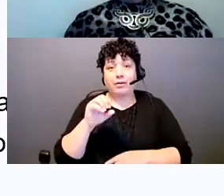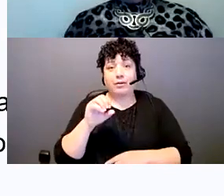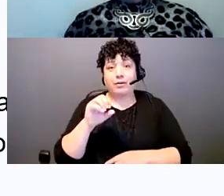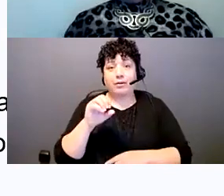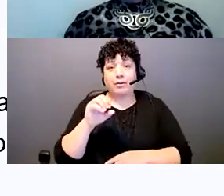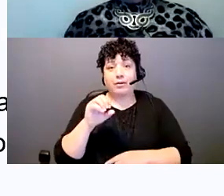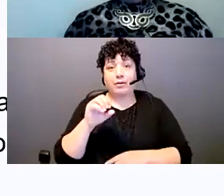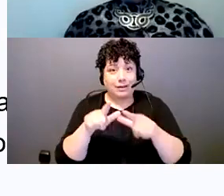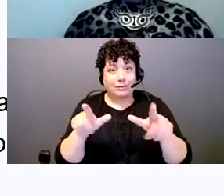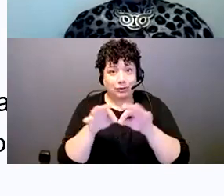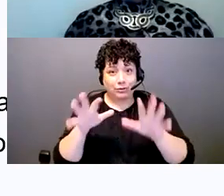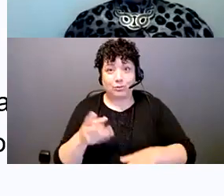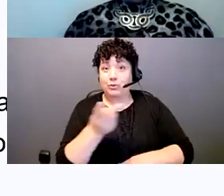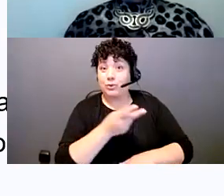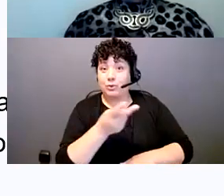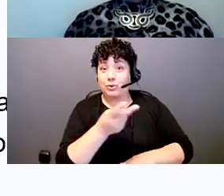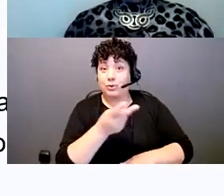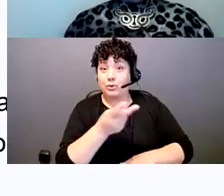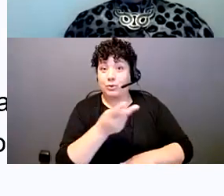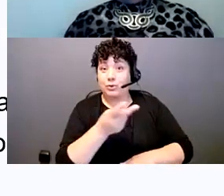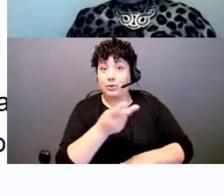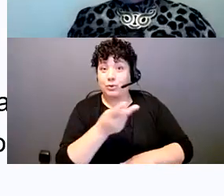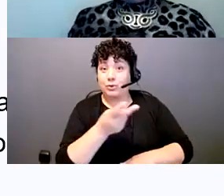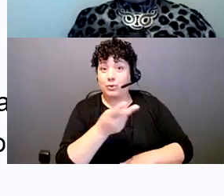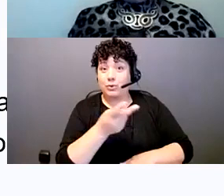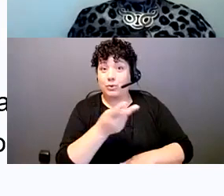them. You can also